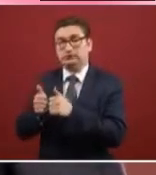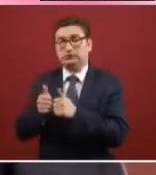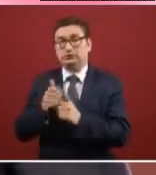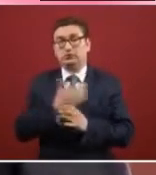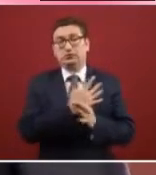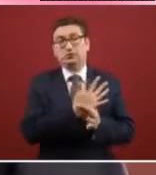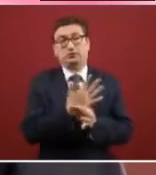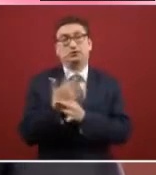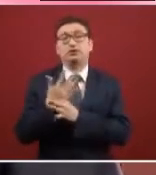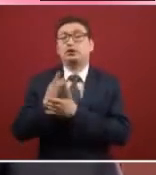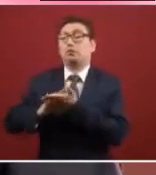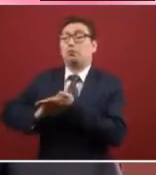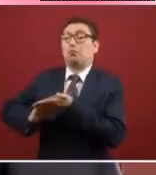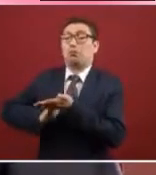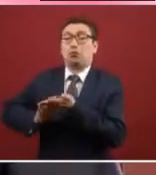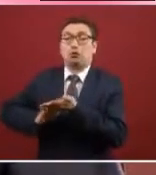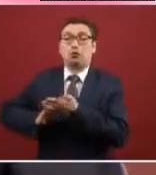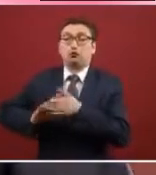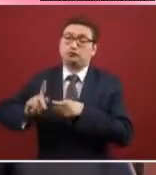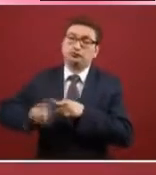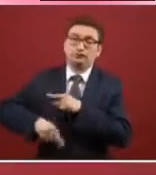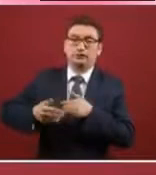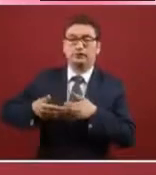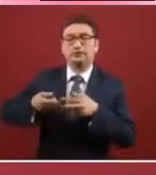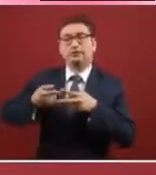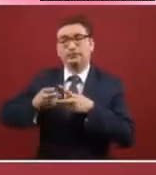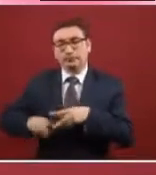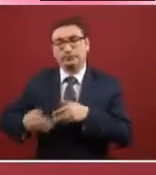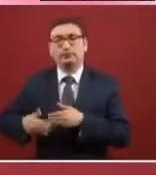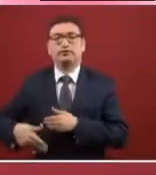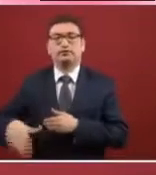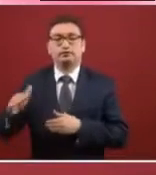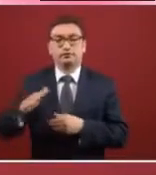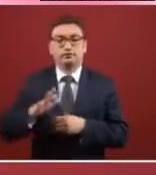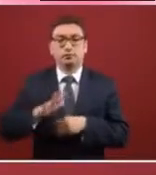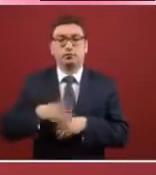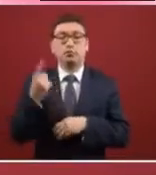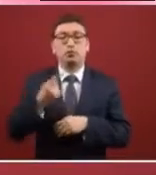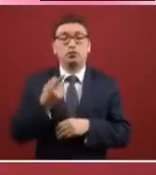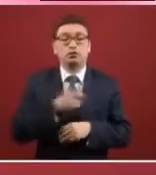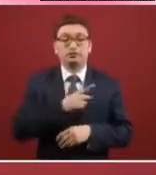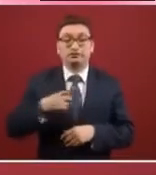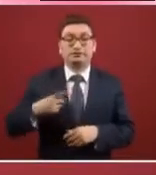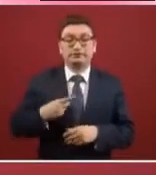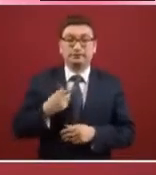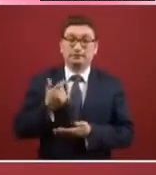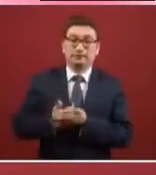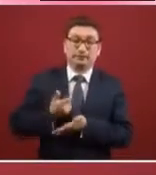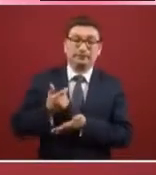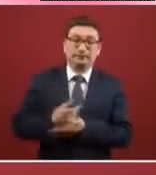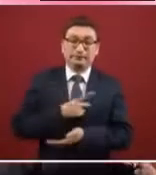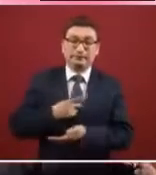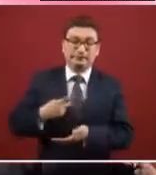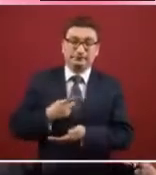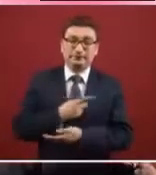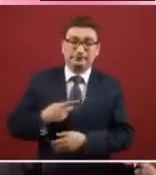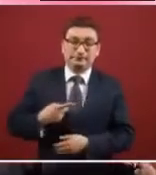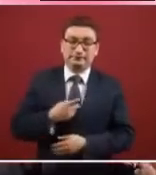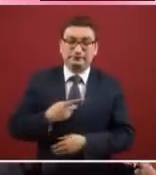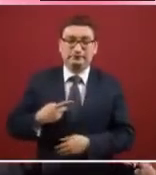y cuenta nueva. That they would start anew. Se fueron creando adeudos. Because they kept staying in debt